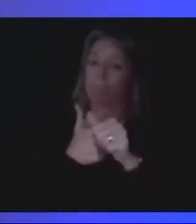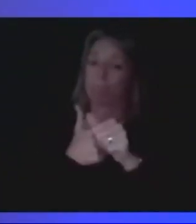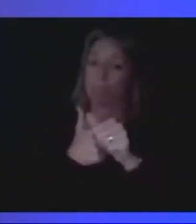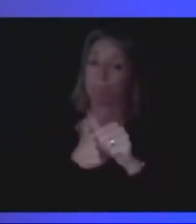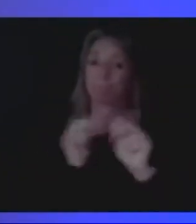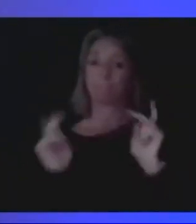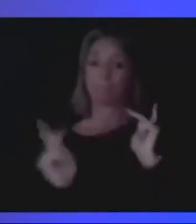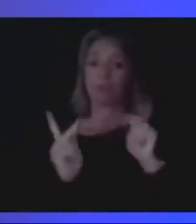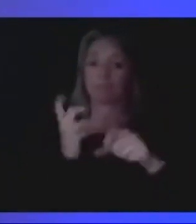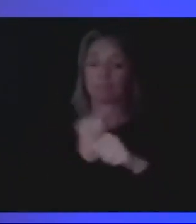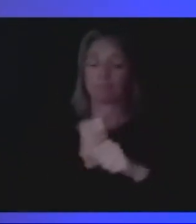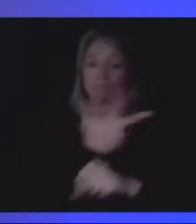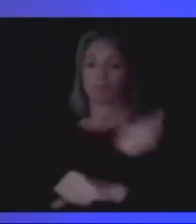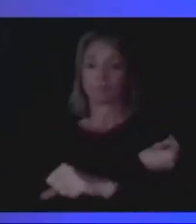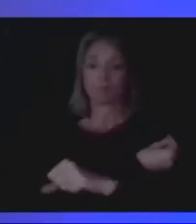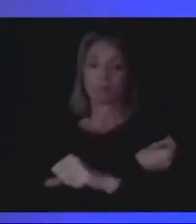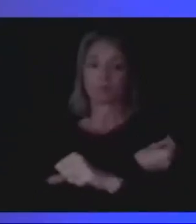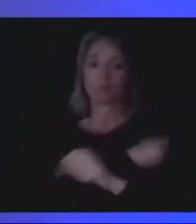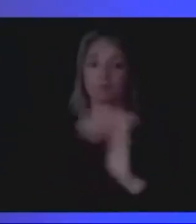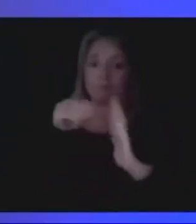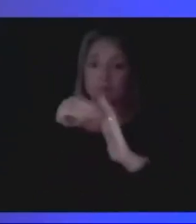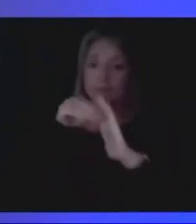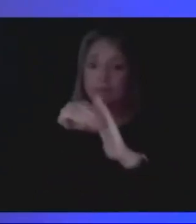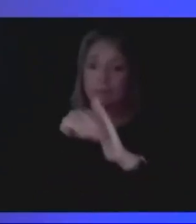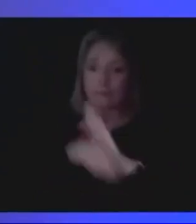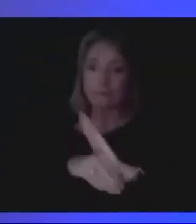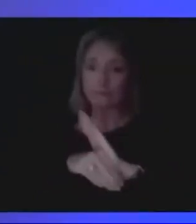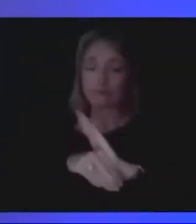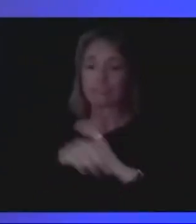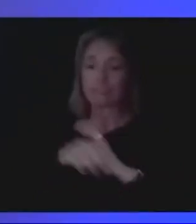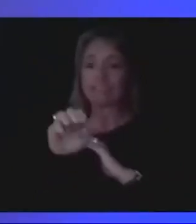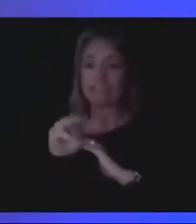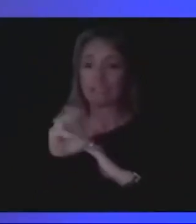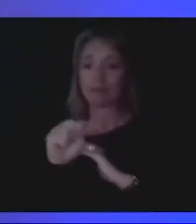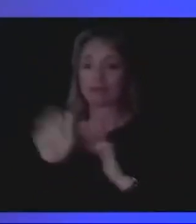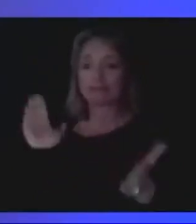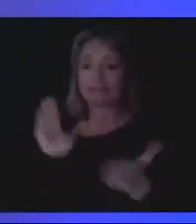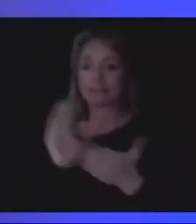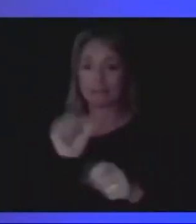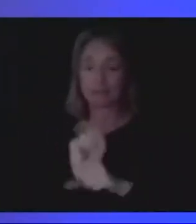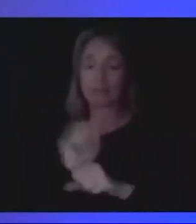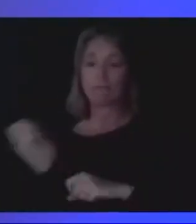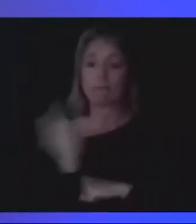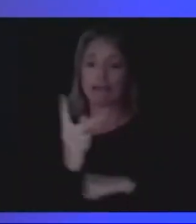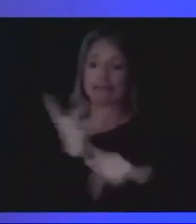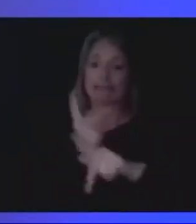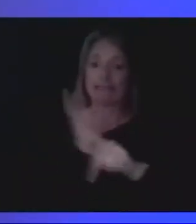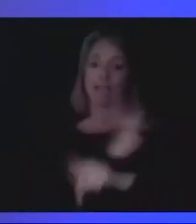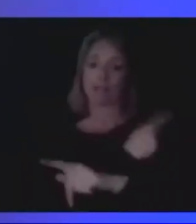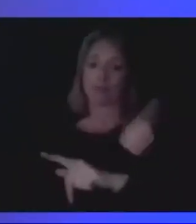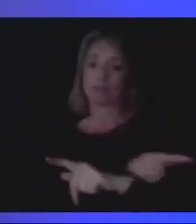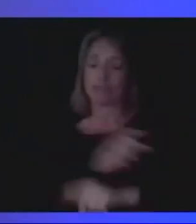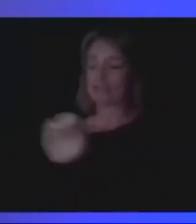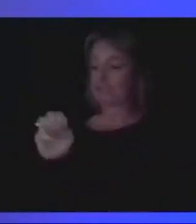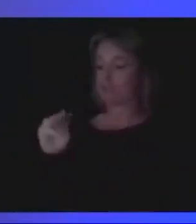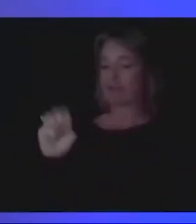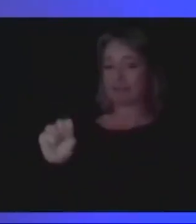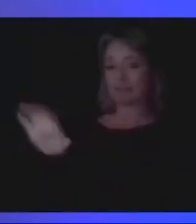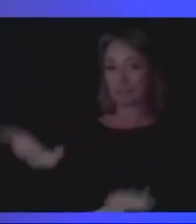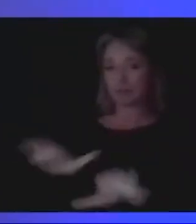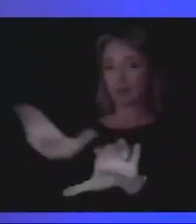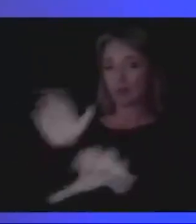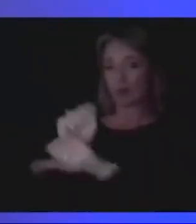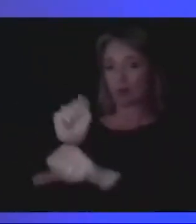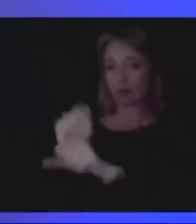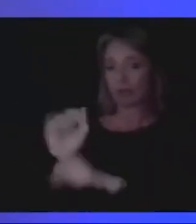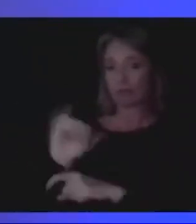curve will bend and come down. Our EMS volumes will go down, and we can get back to taking care of patients, and EMS can get back to doing their job, and I think we're